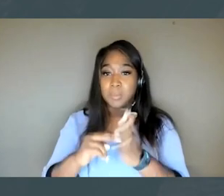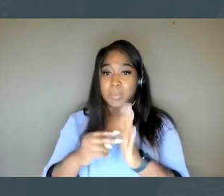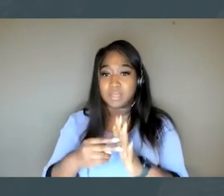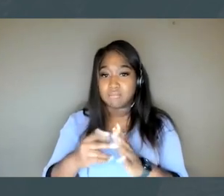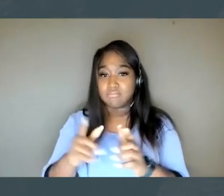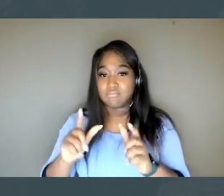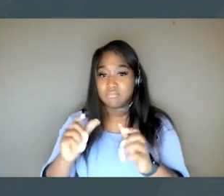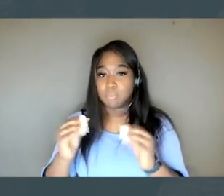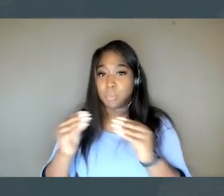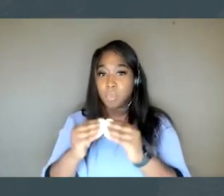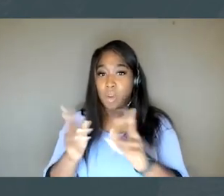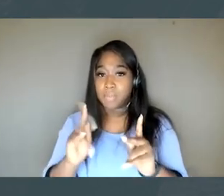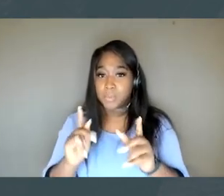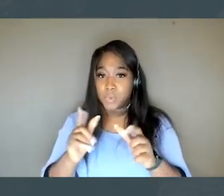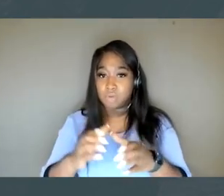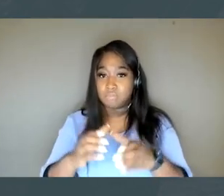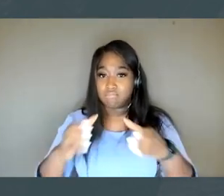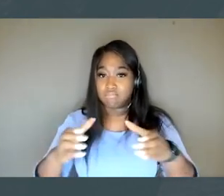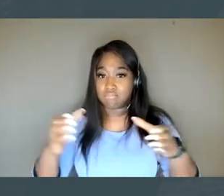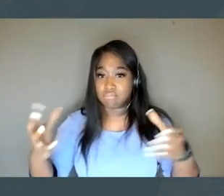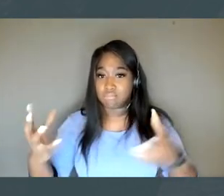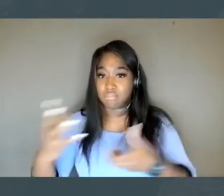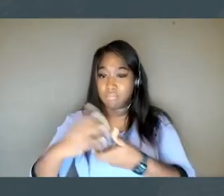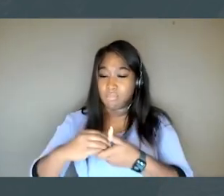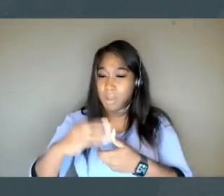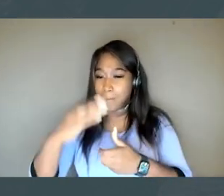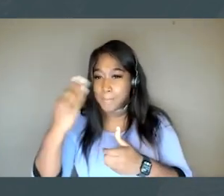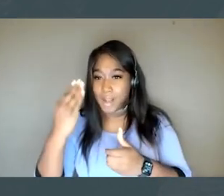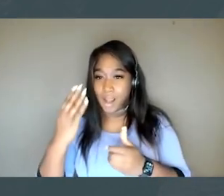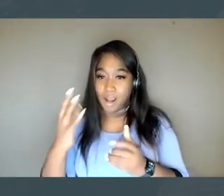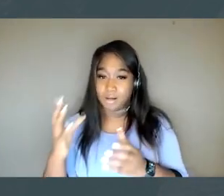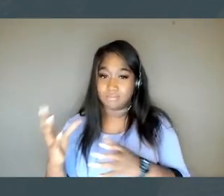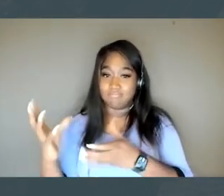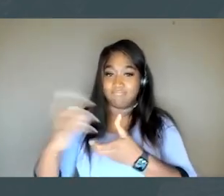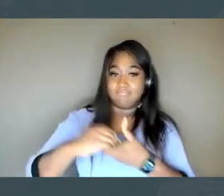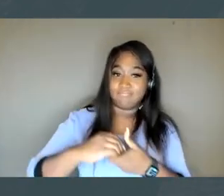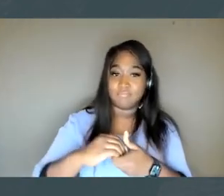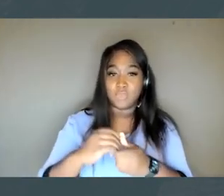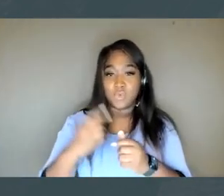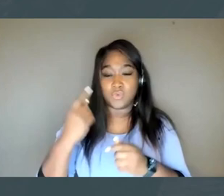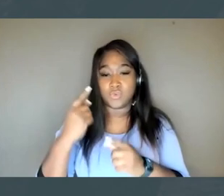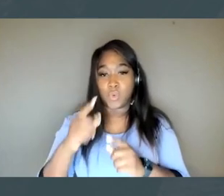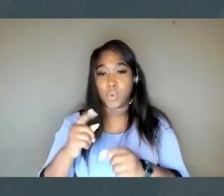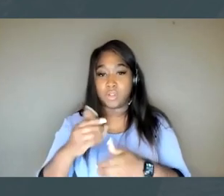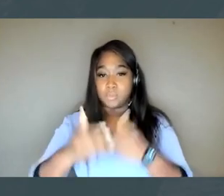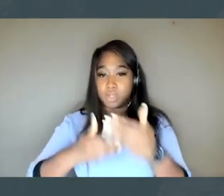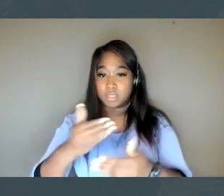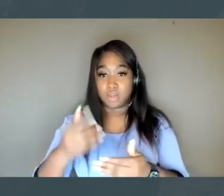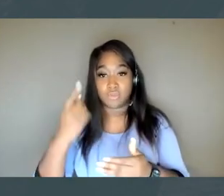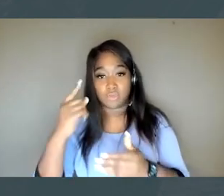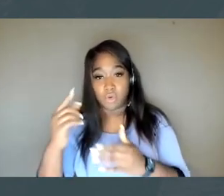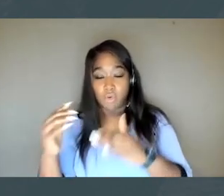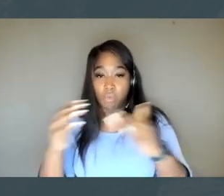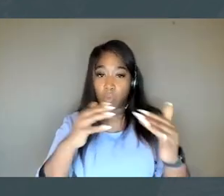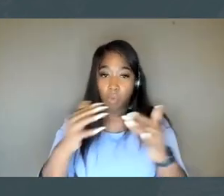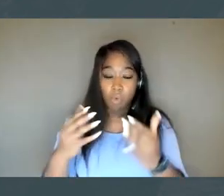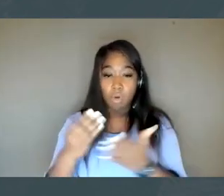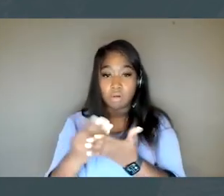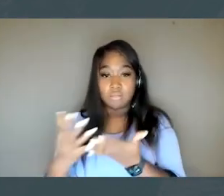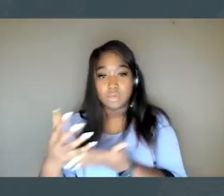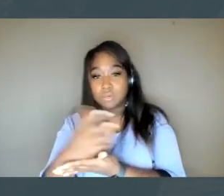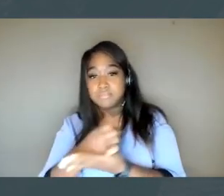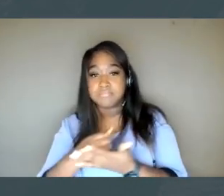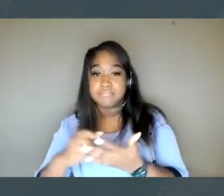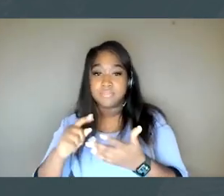of like war and extraction and accumulation. But I think it's important to hold on to the you know, the